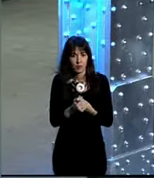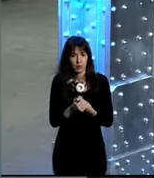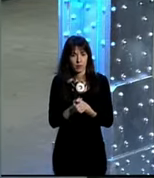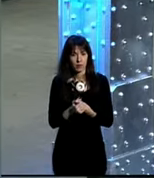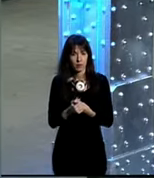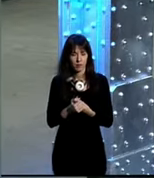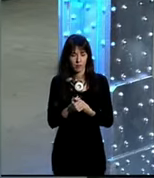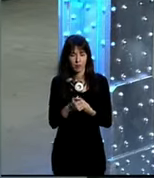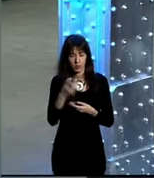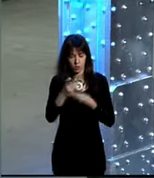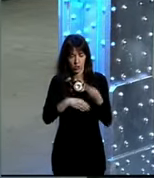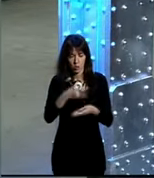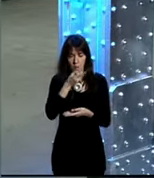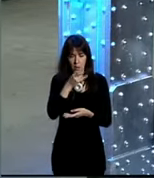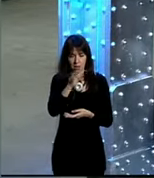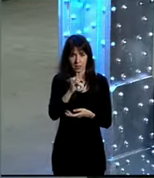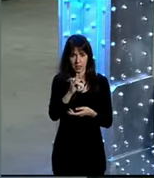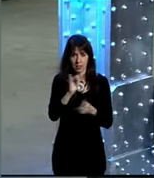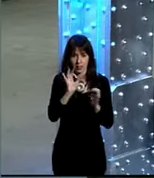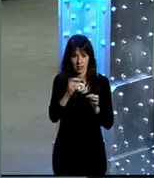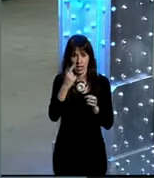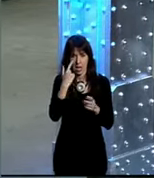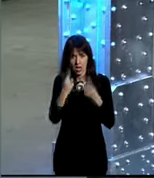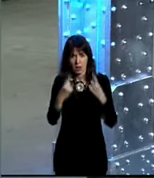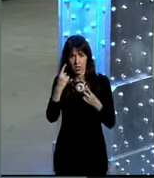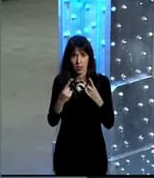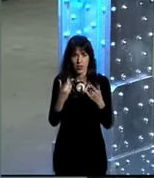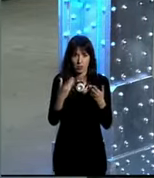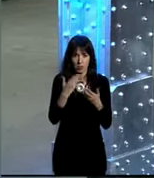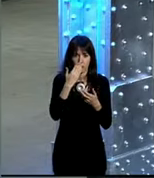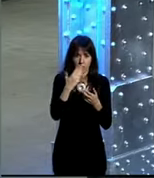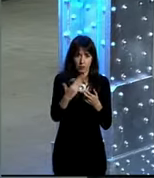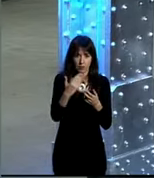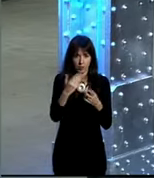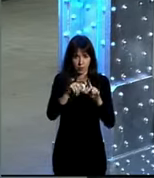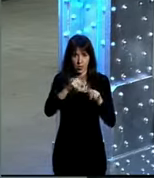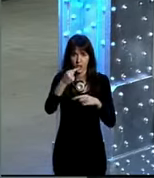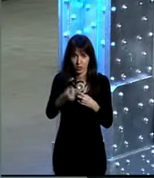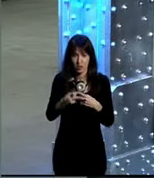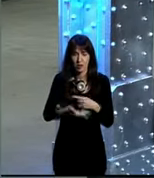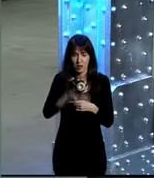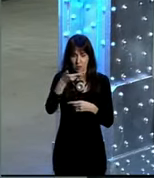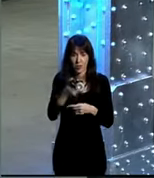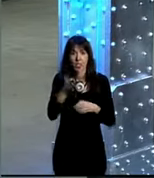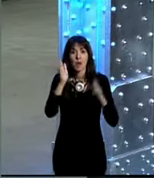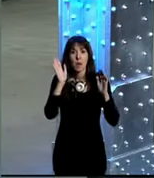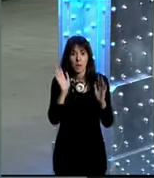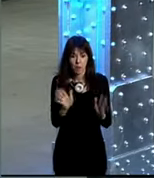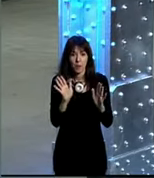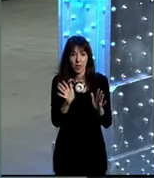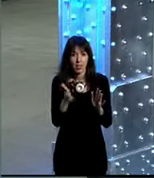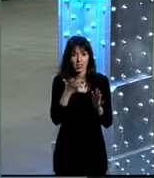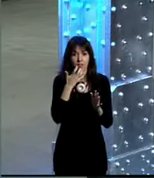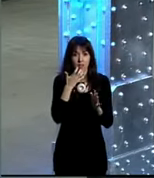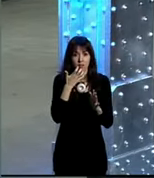and the backlash has been severe. If you give a promise to your audience, be sure to keep it. You sign